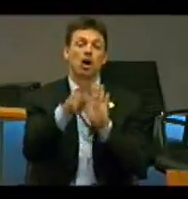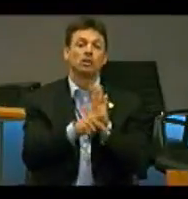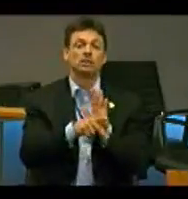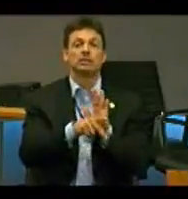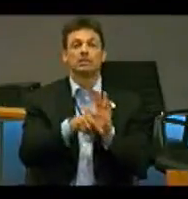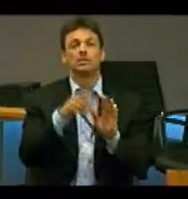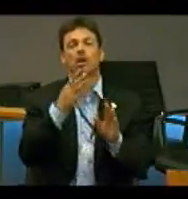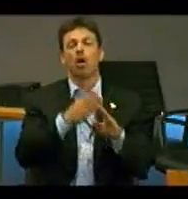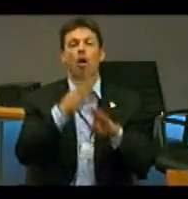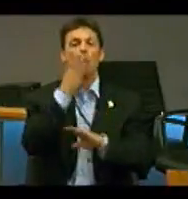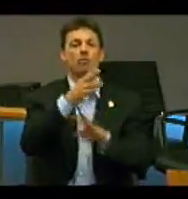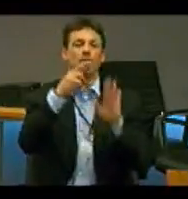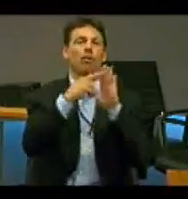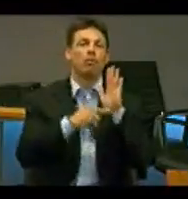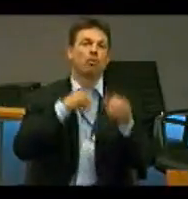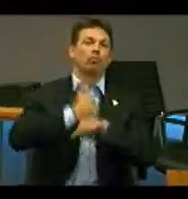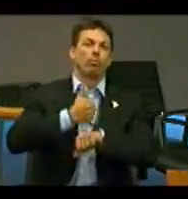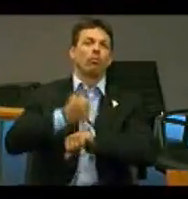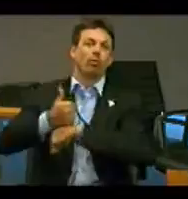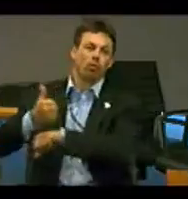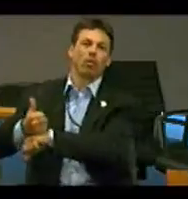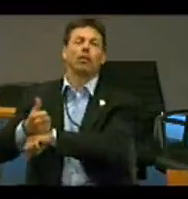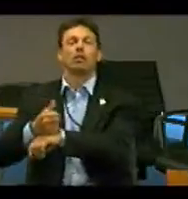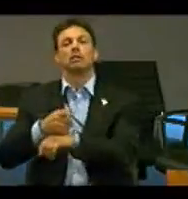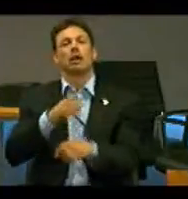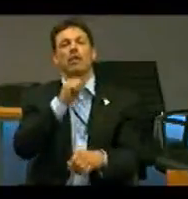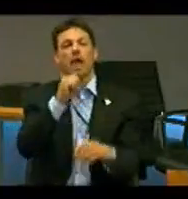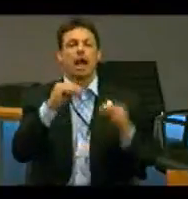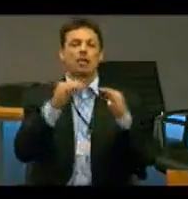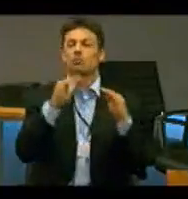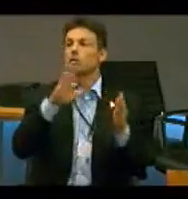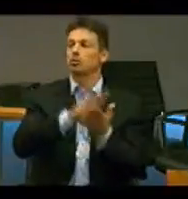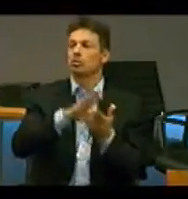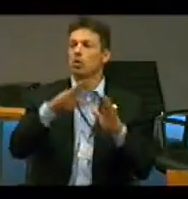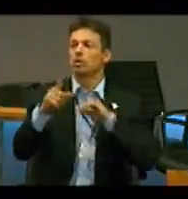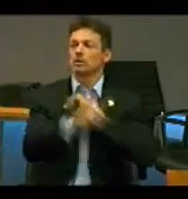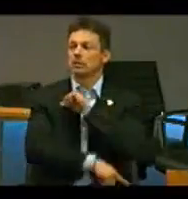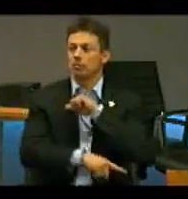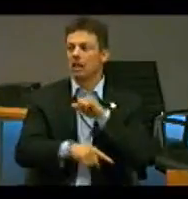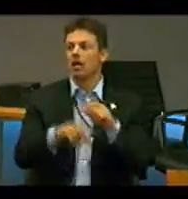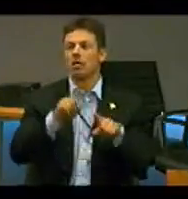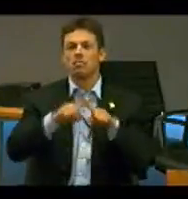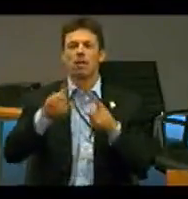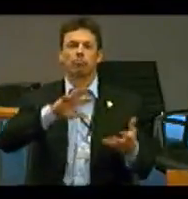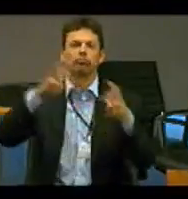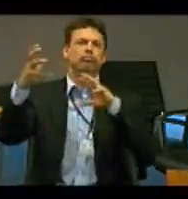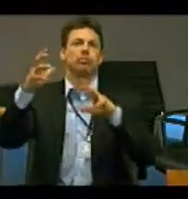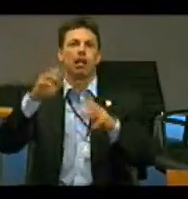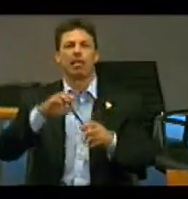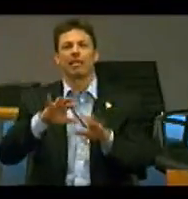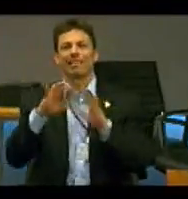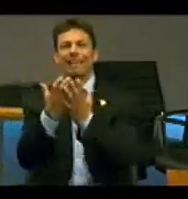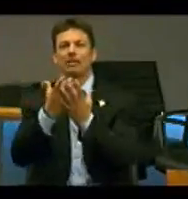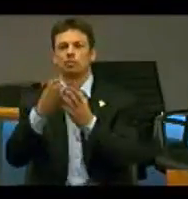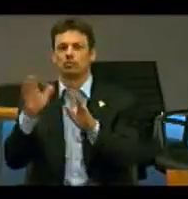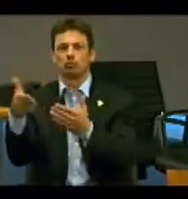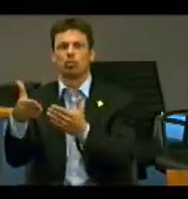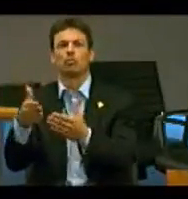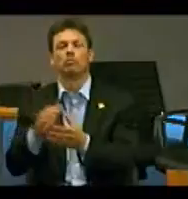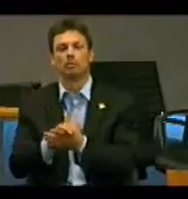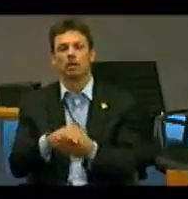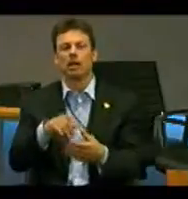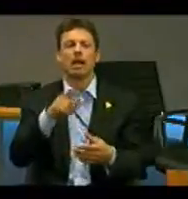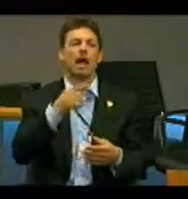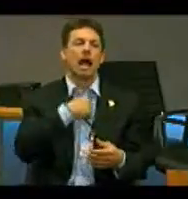discipline and resulted not in more equitable school discipline, but in chaotic classrooms. I don't think there's any doubt that the